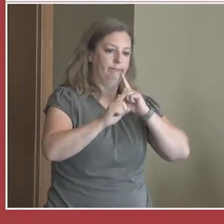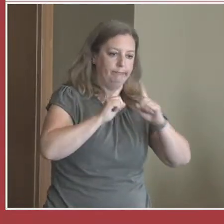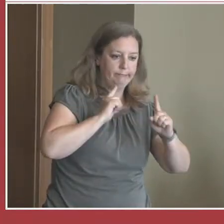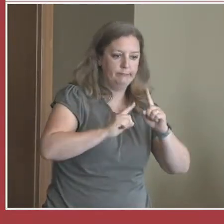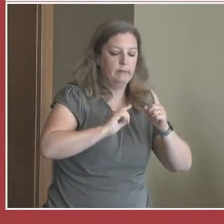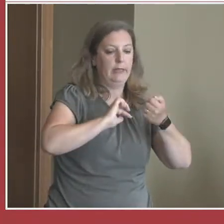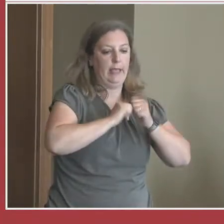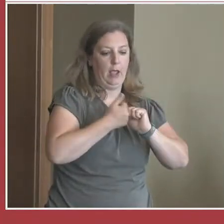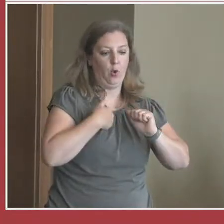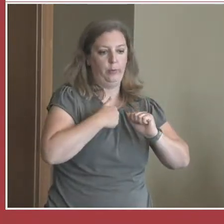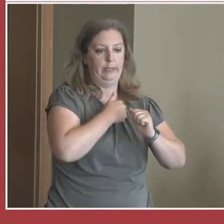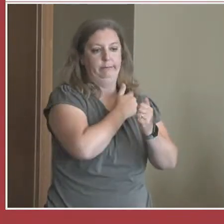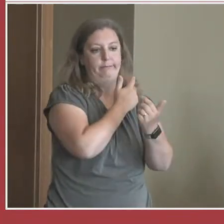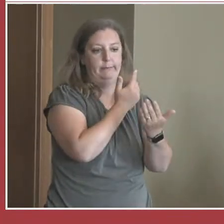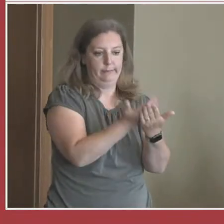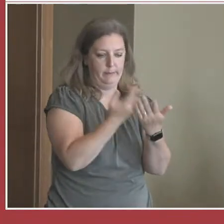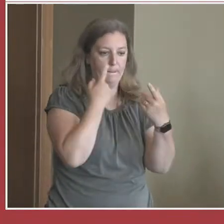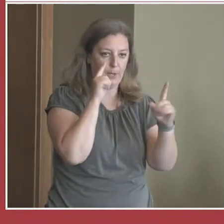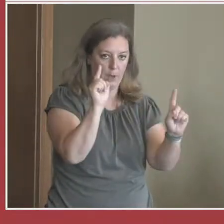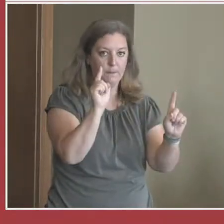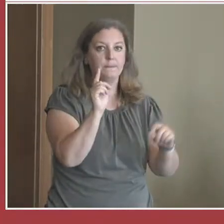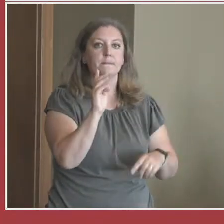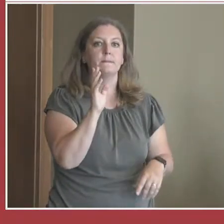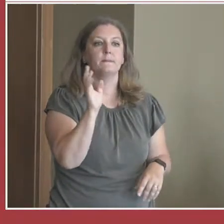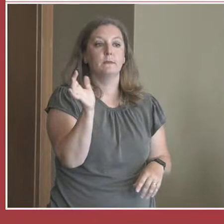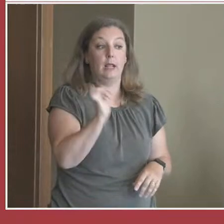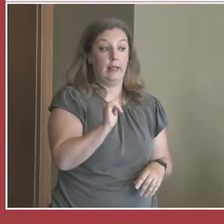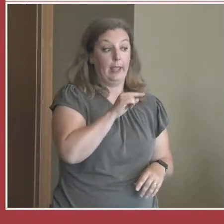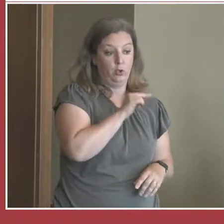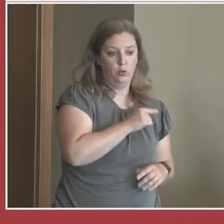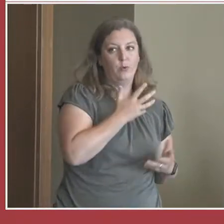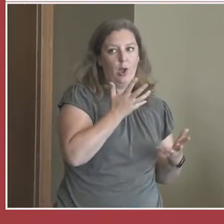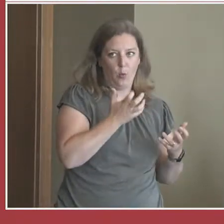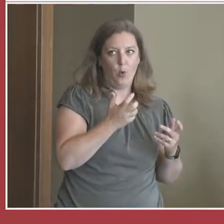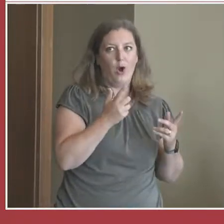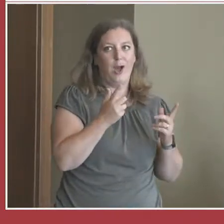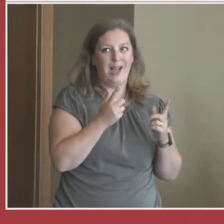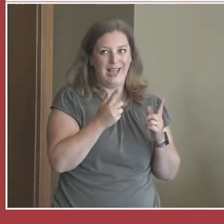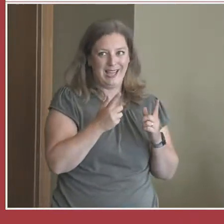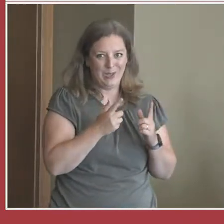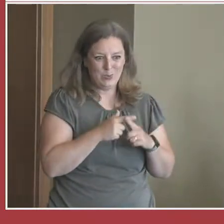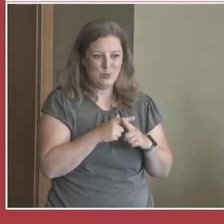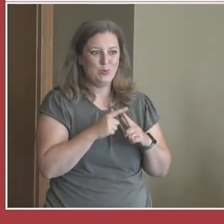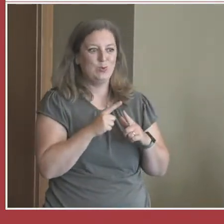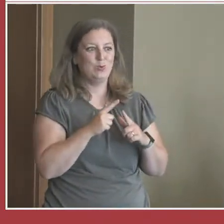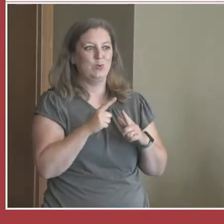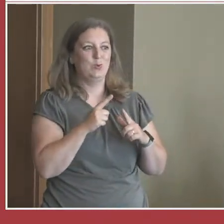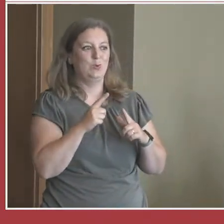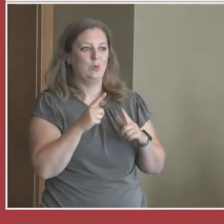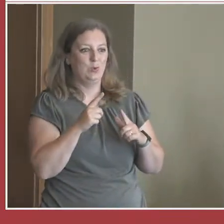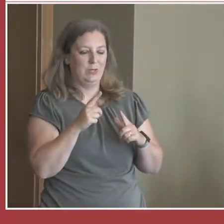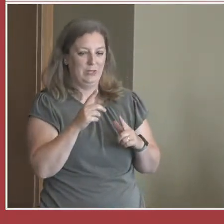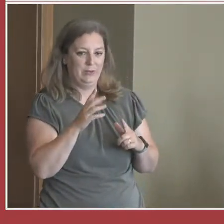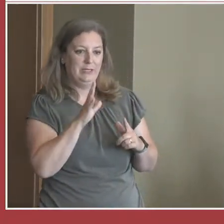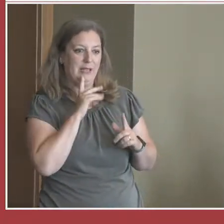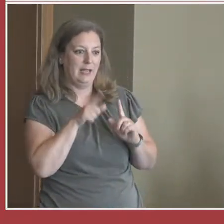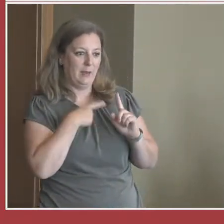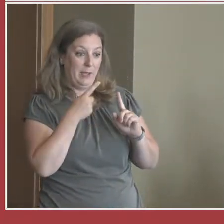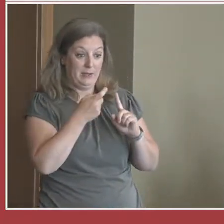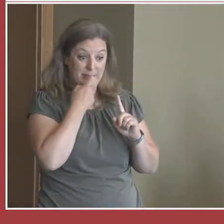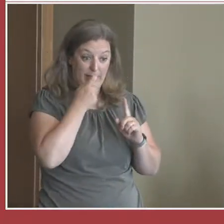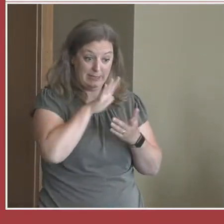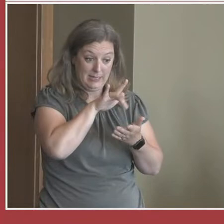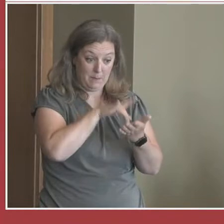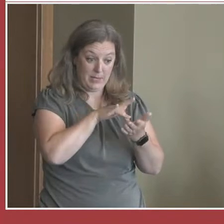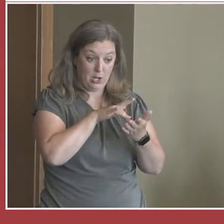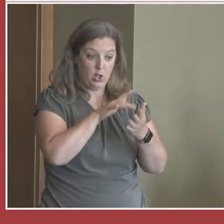around how we get there. And so just like you, we want to get to the place when it comes time to talk about glass in the middle of those